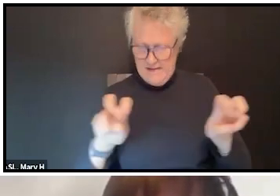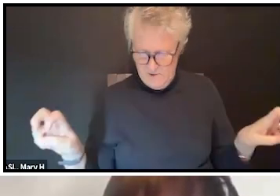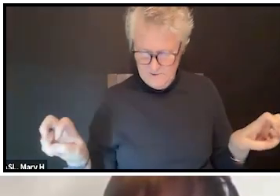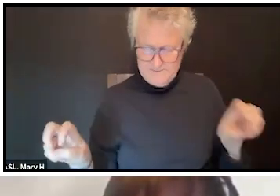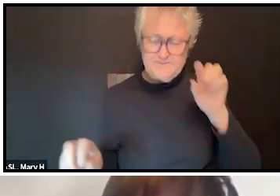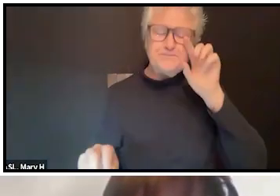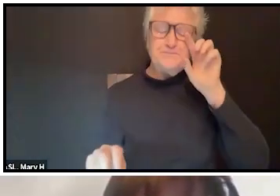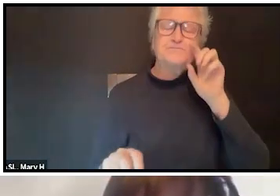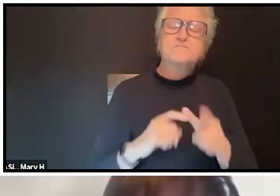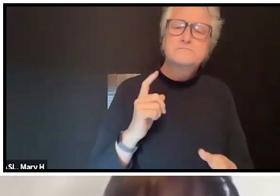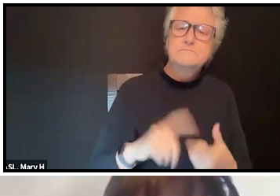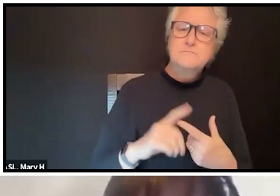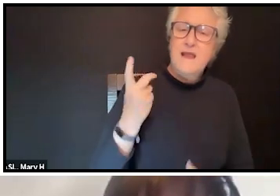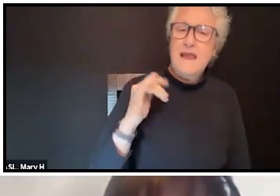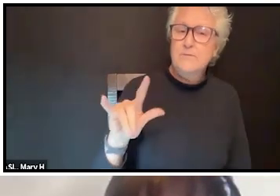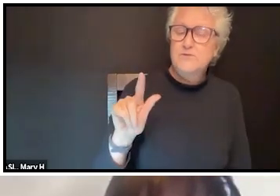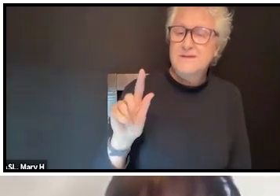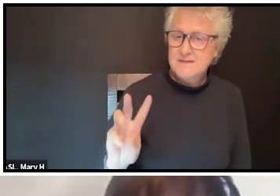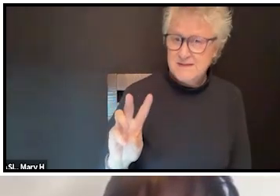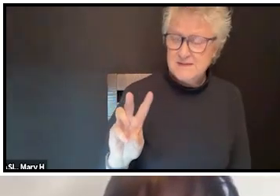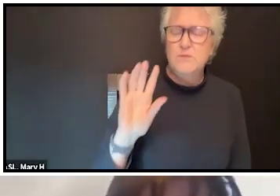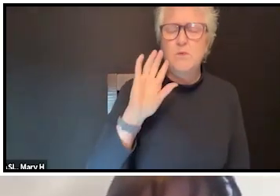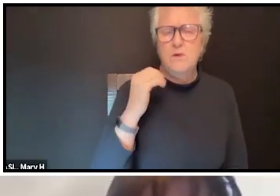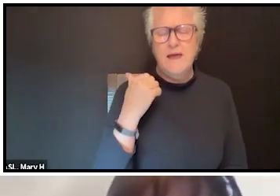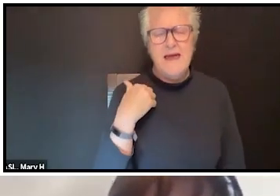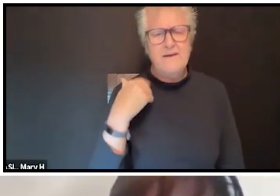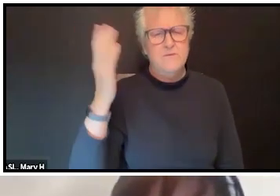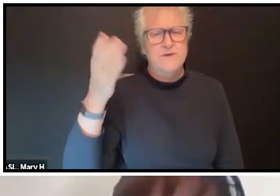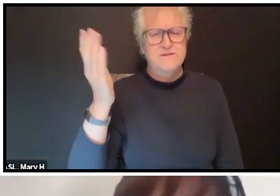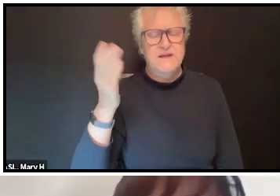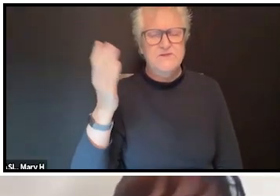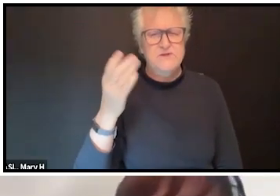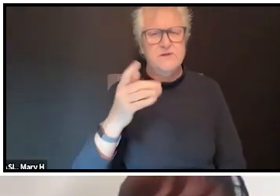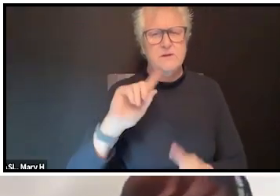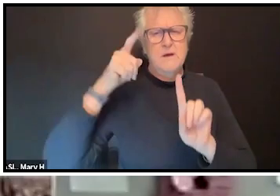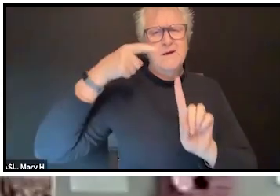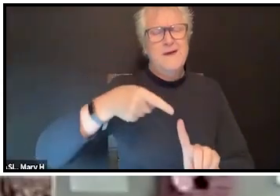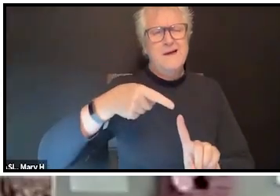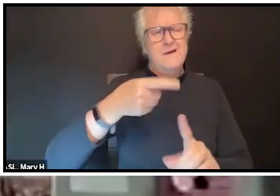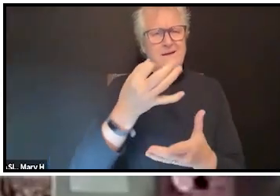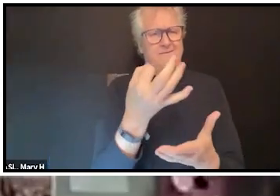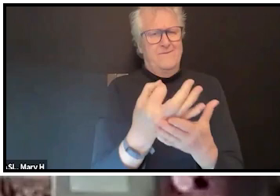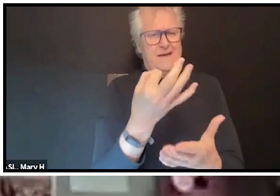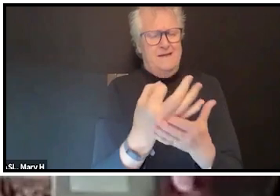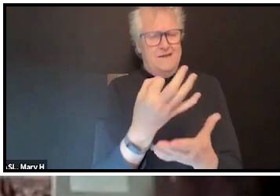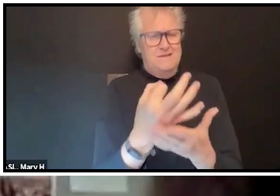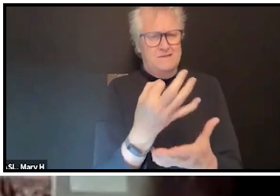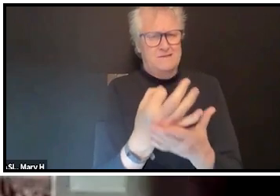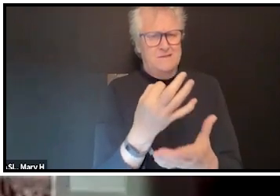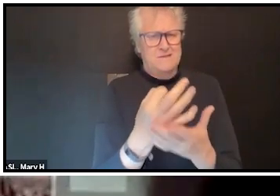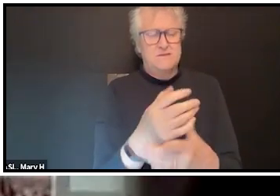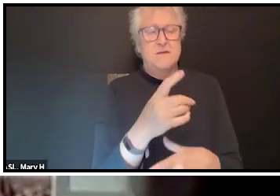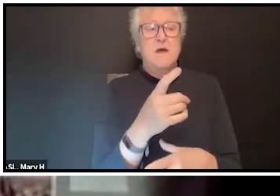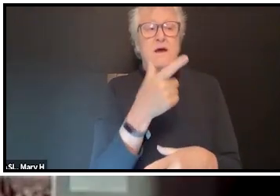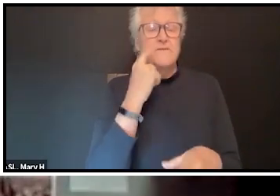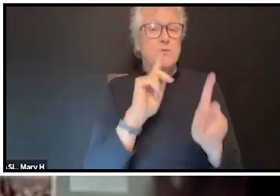presentation on insurance for folks that are dual eligible. So that means they both qualify